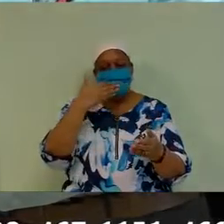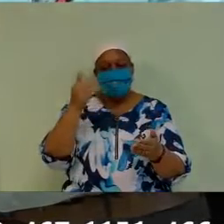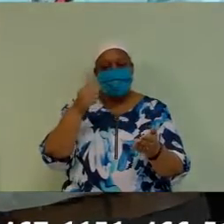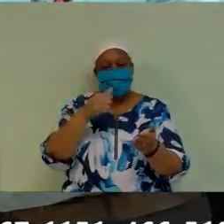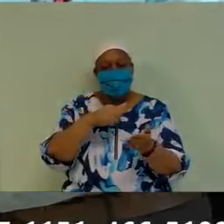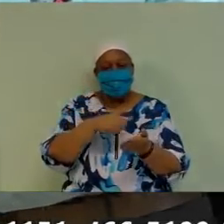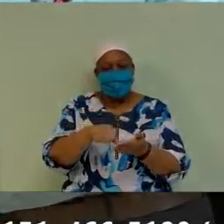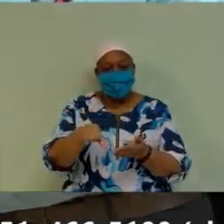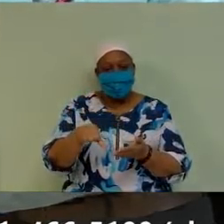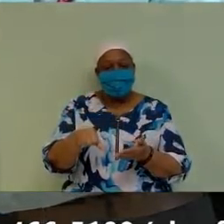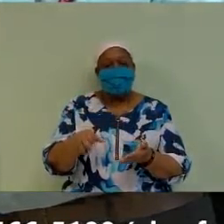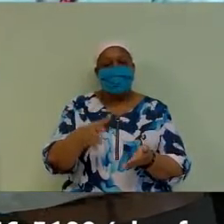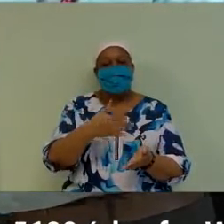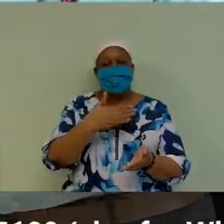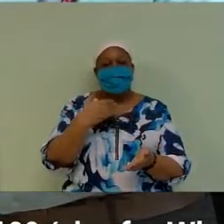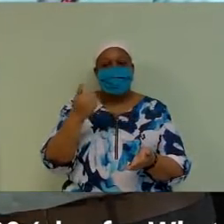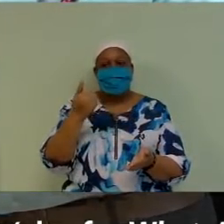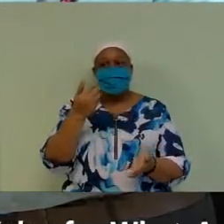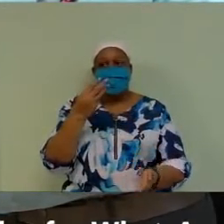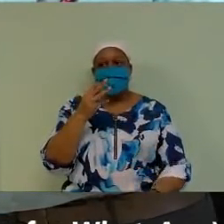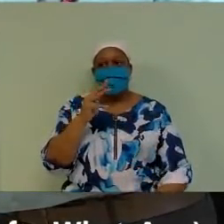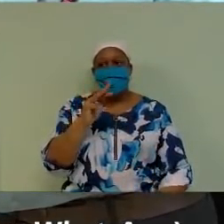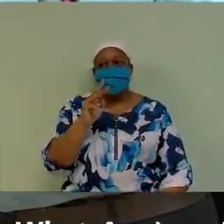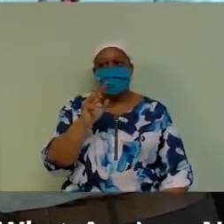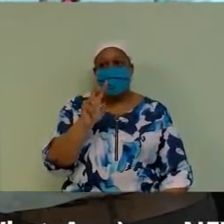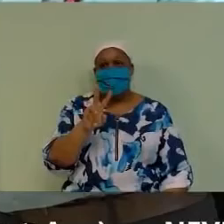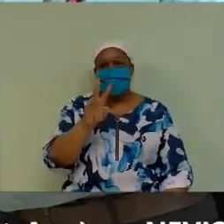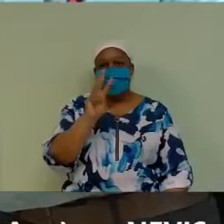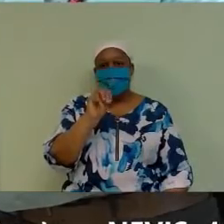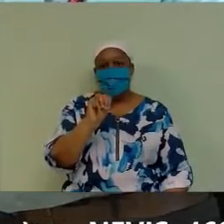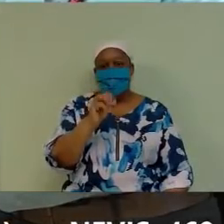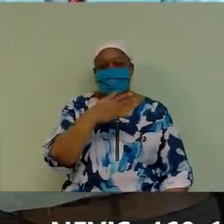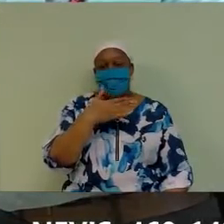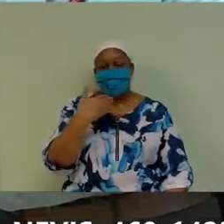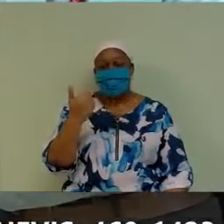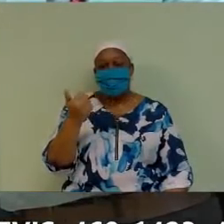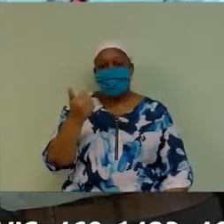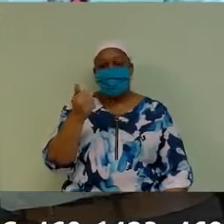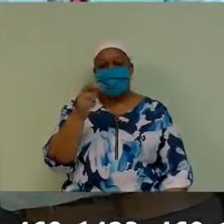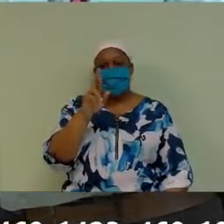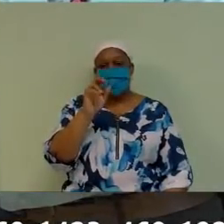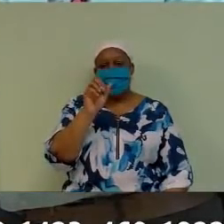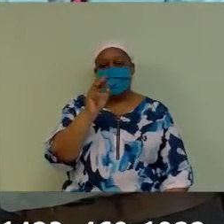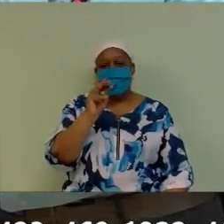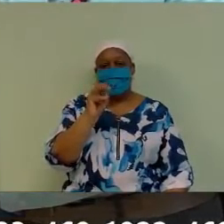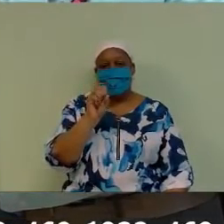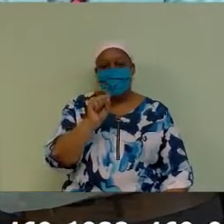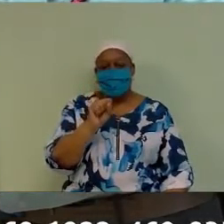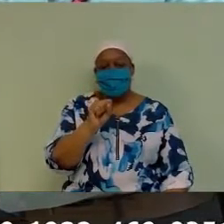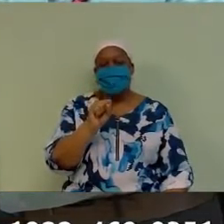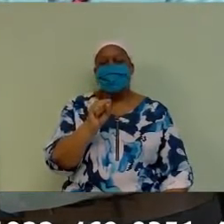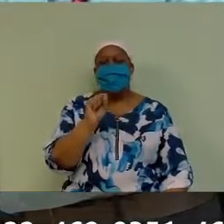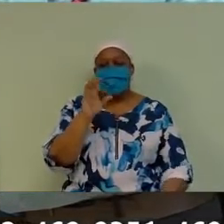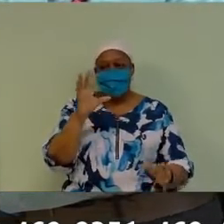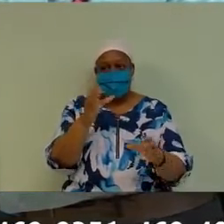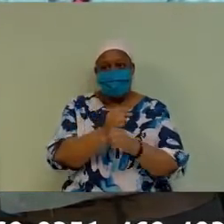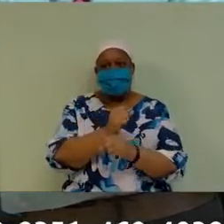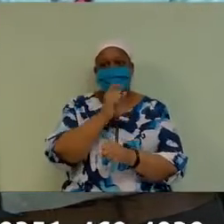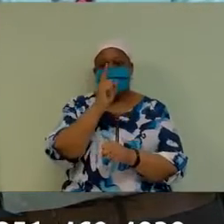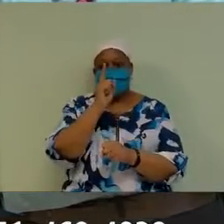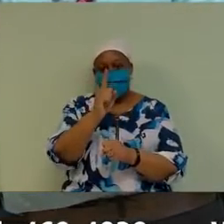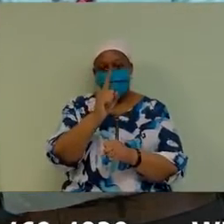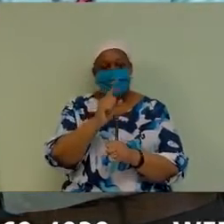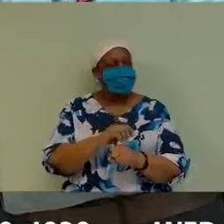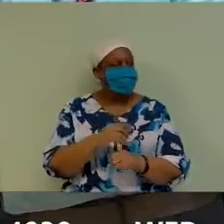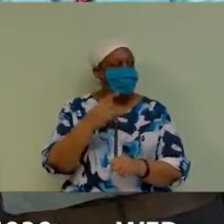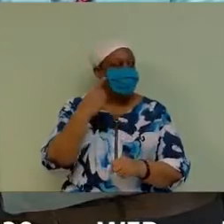right here in Bastille. And I just want to say to them personally, I thank them for the contribution that they have given to us. So all of you, I thank you very